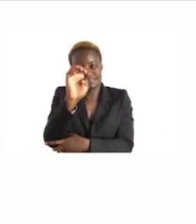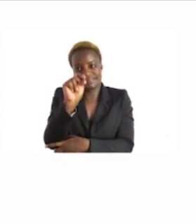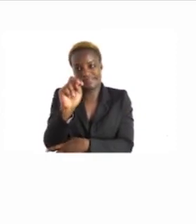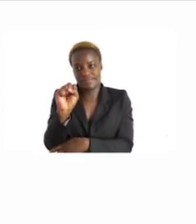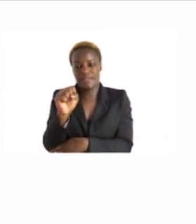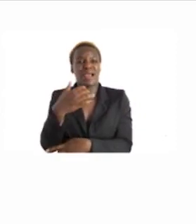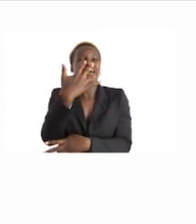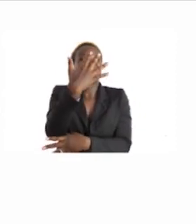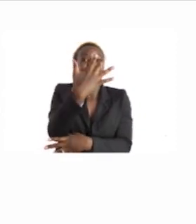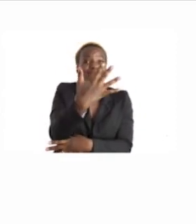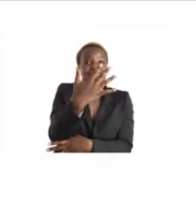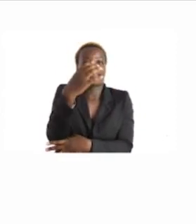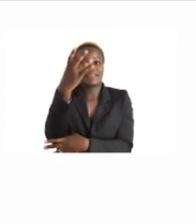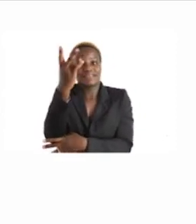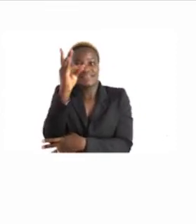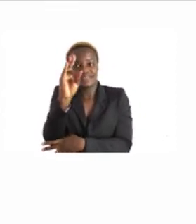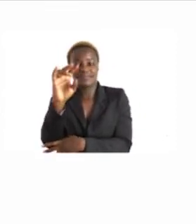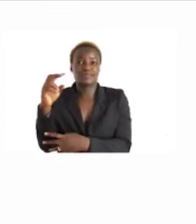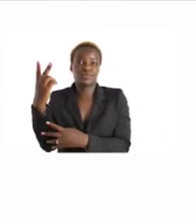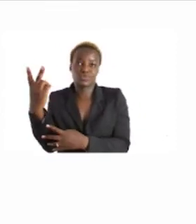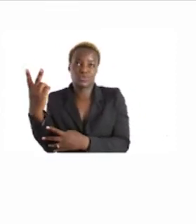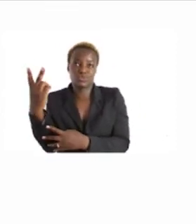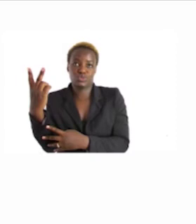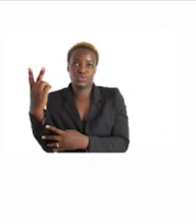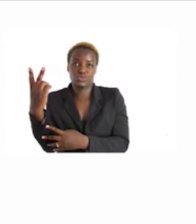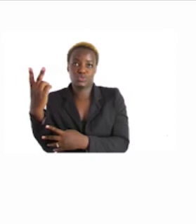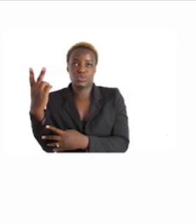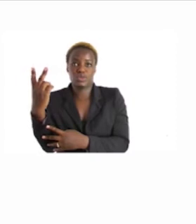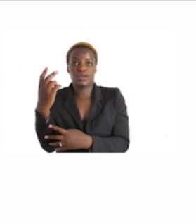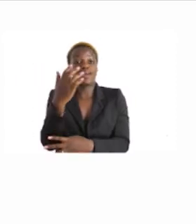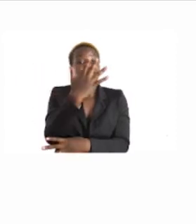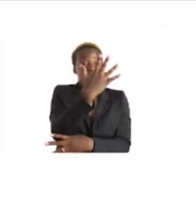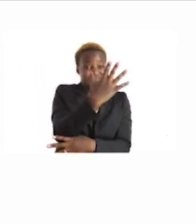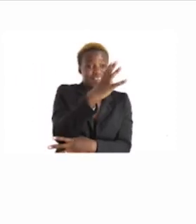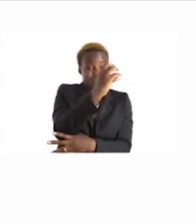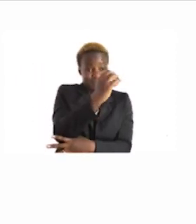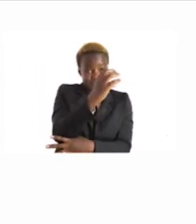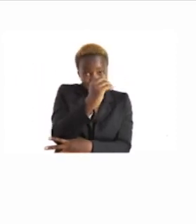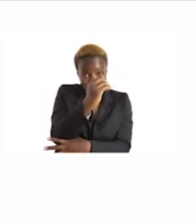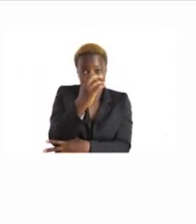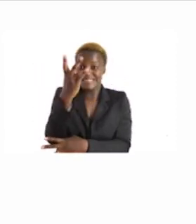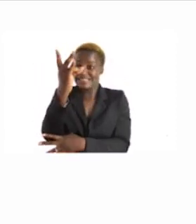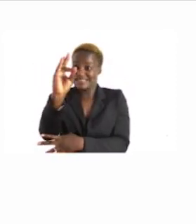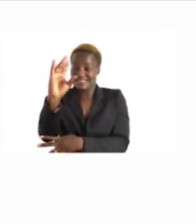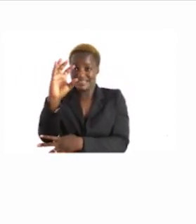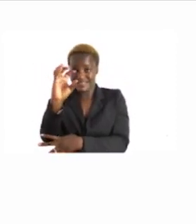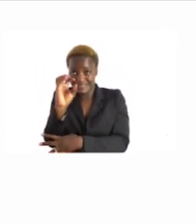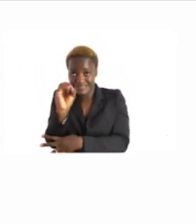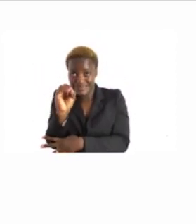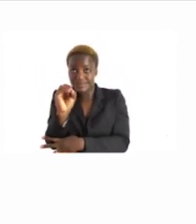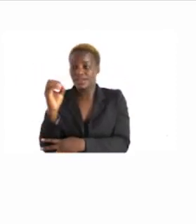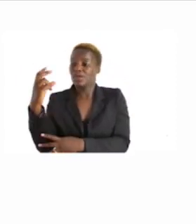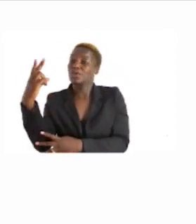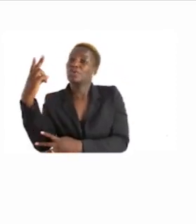572. We have the 500s, you have 7 tens, and we have 2 units. The units place is